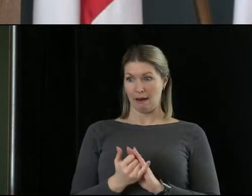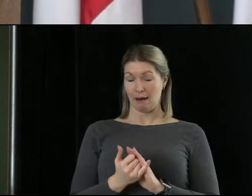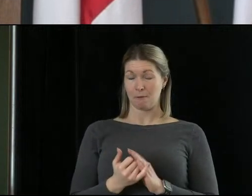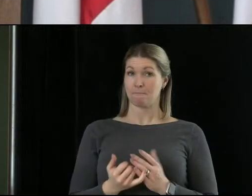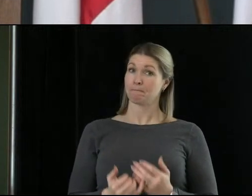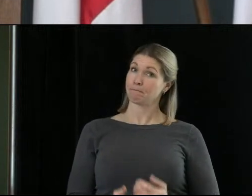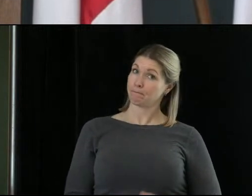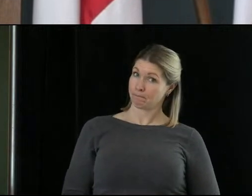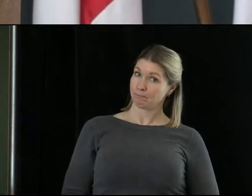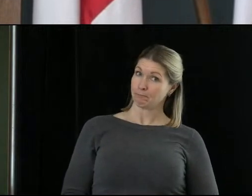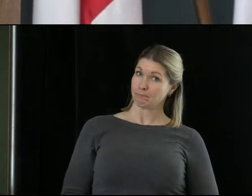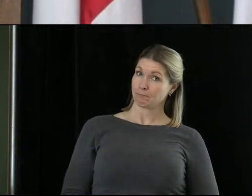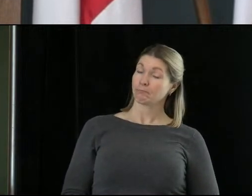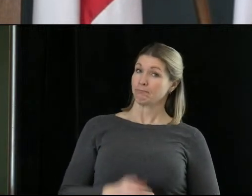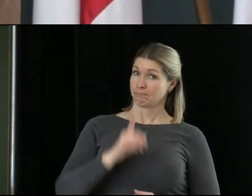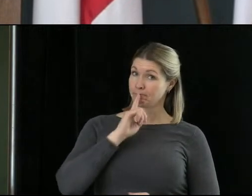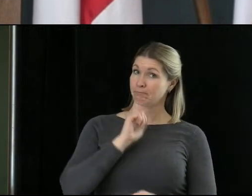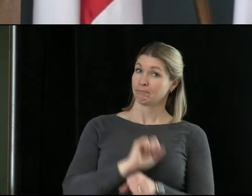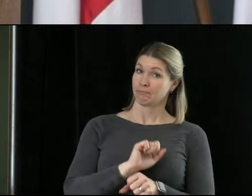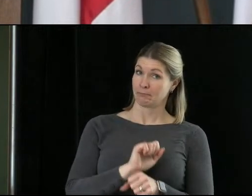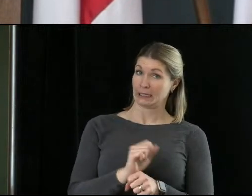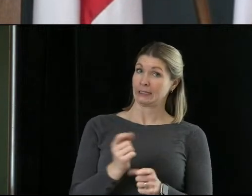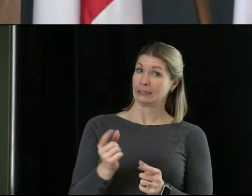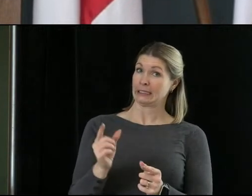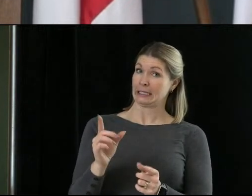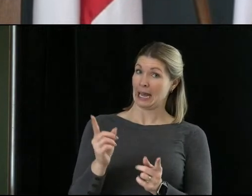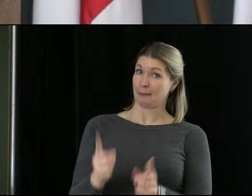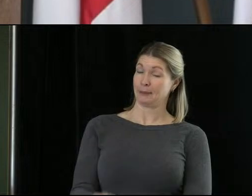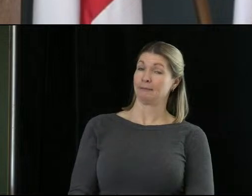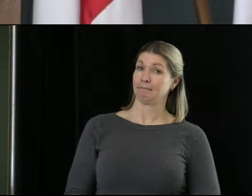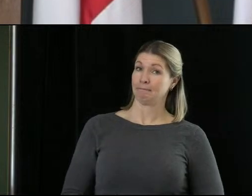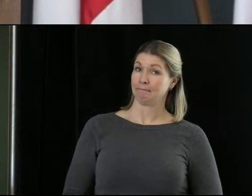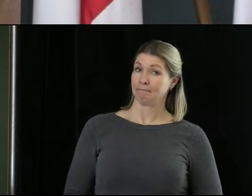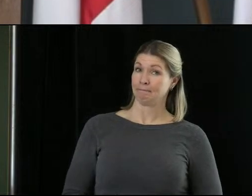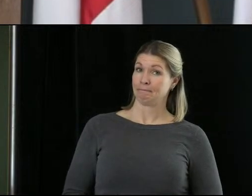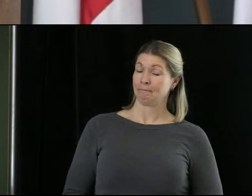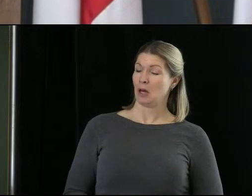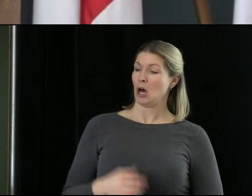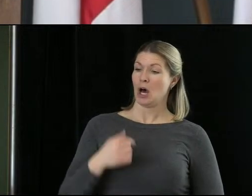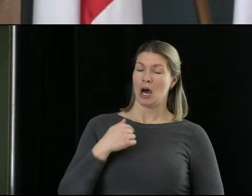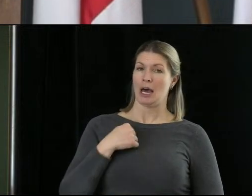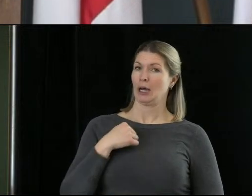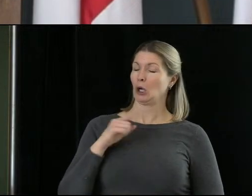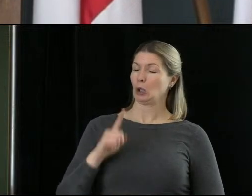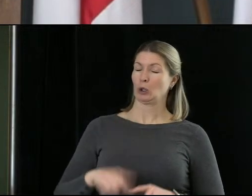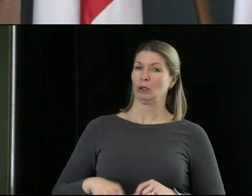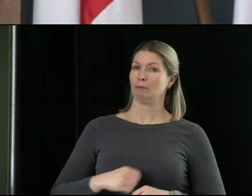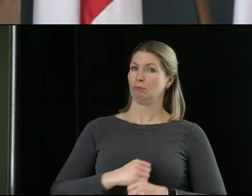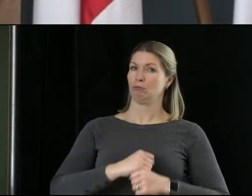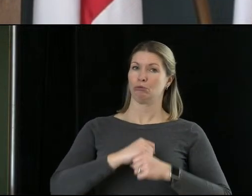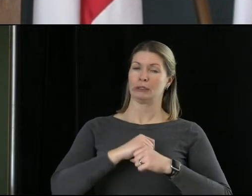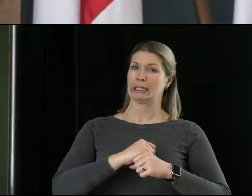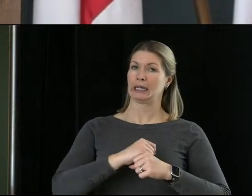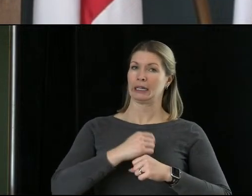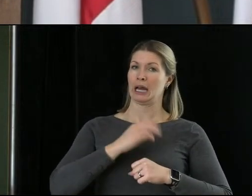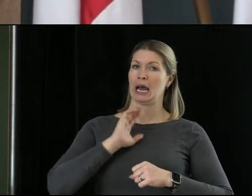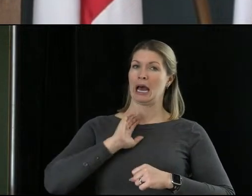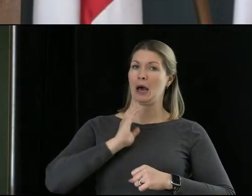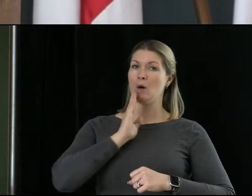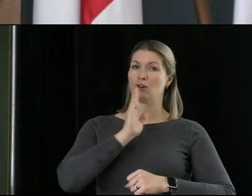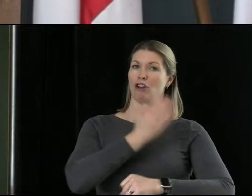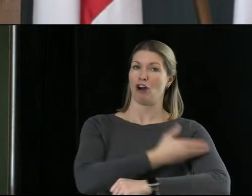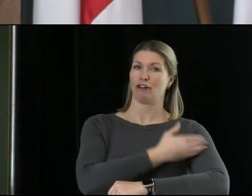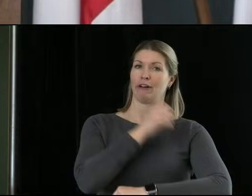Well, it did. And we could not even protect our 16-year-old daughter. She was the